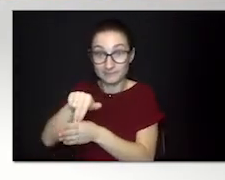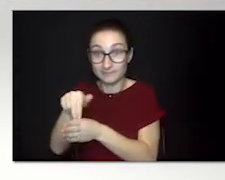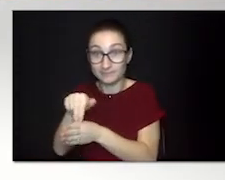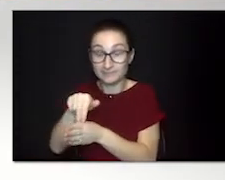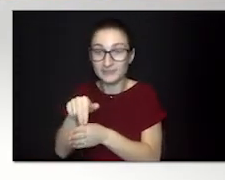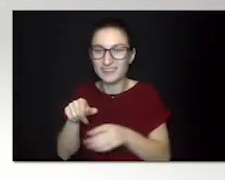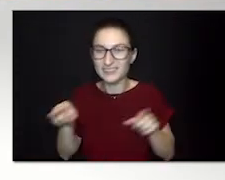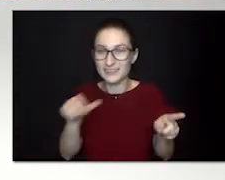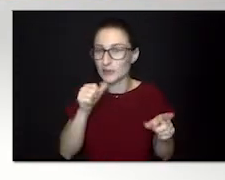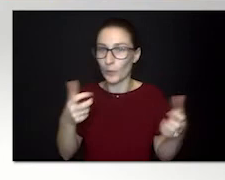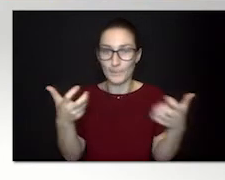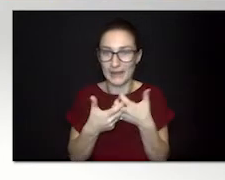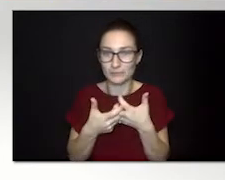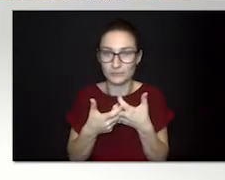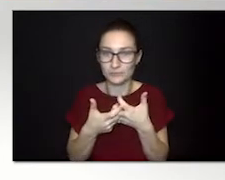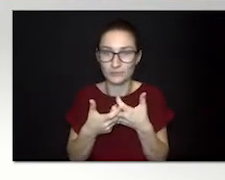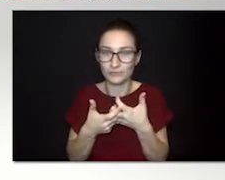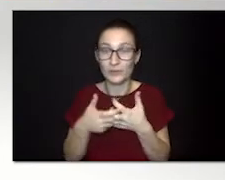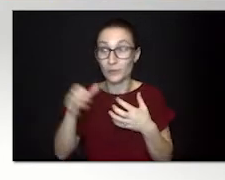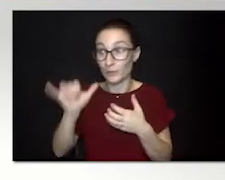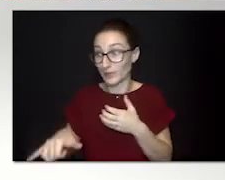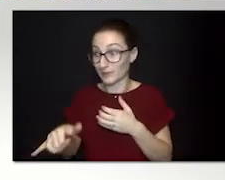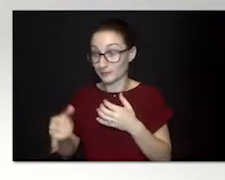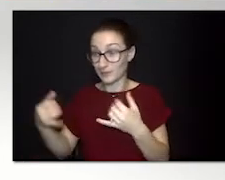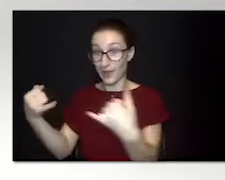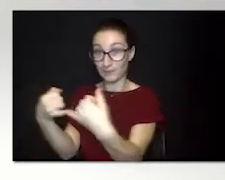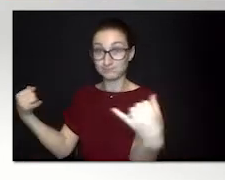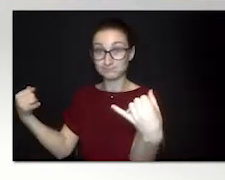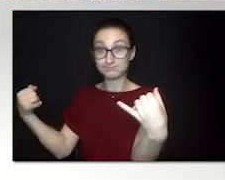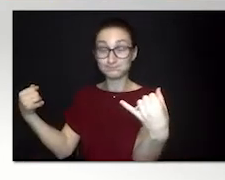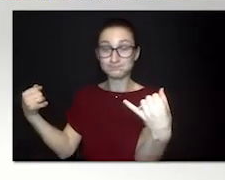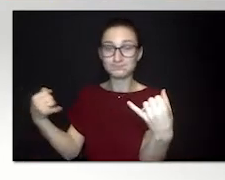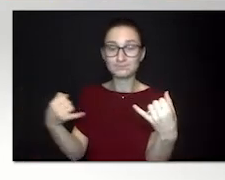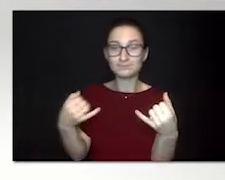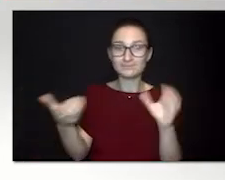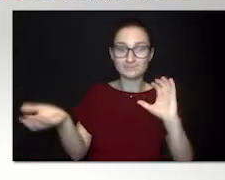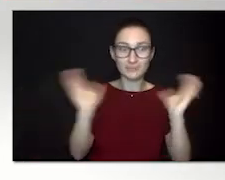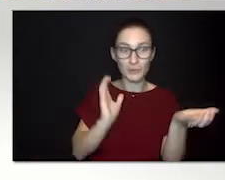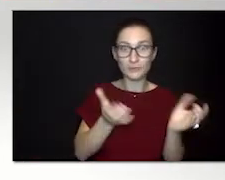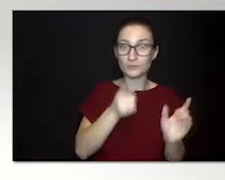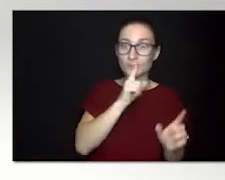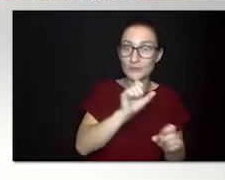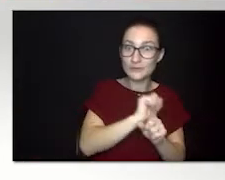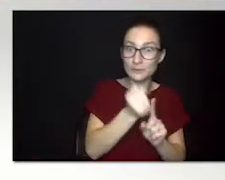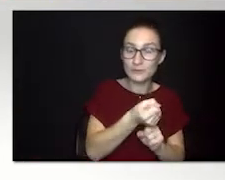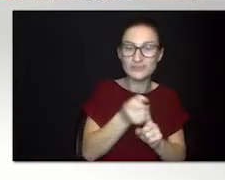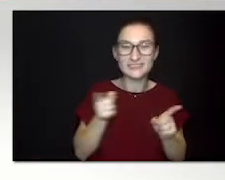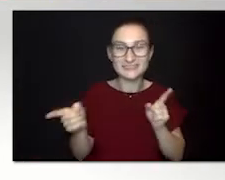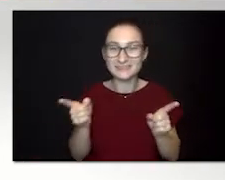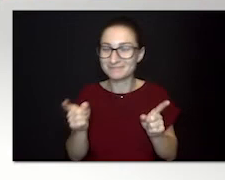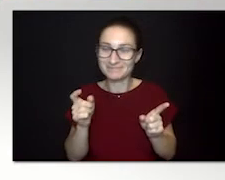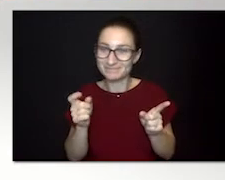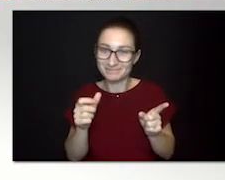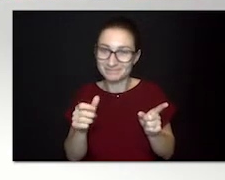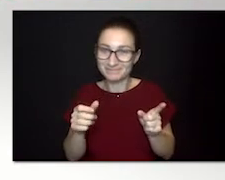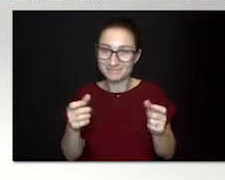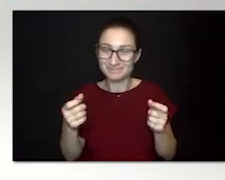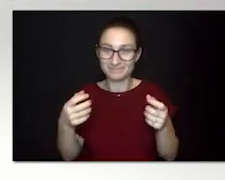it's just, we have to do the best we can with the deadlines that are prescribed for us, and also hope that we don't have to utilize, those emergency